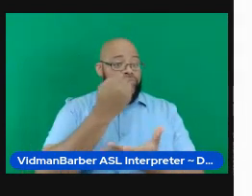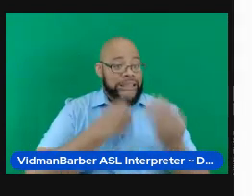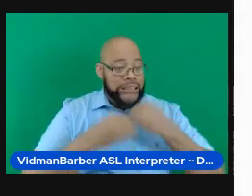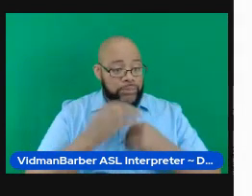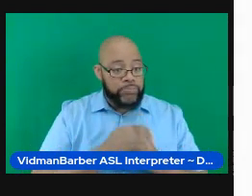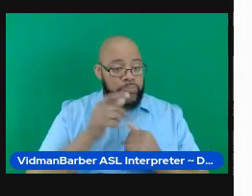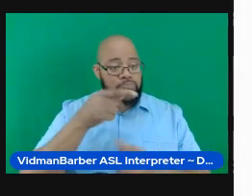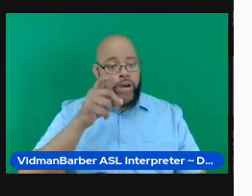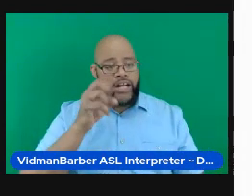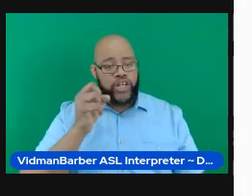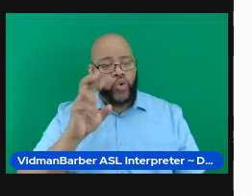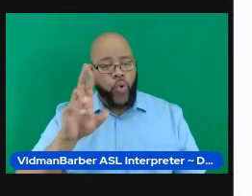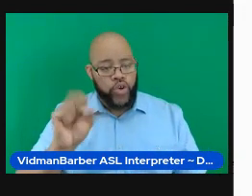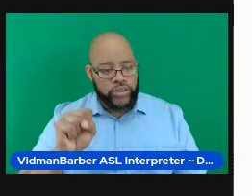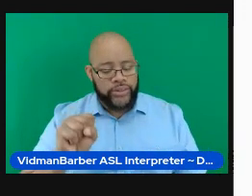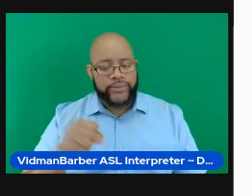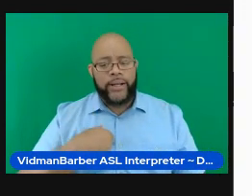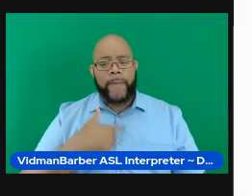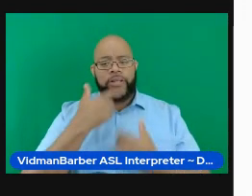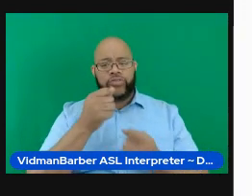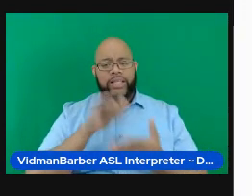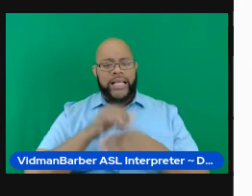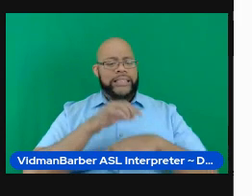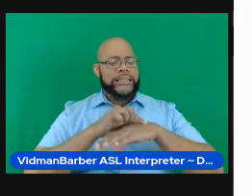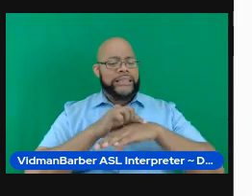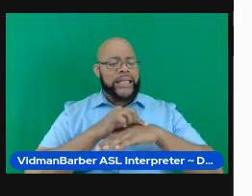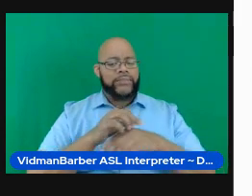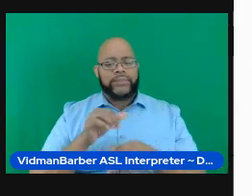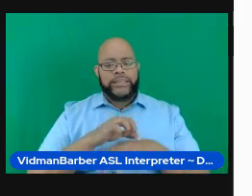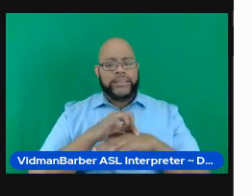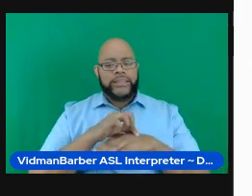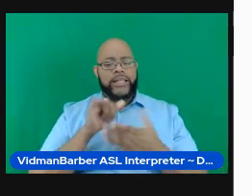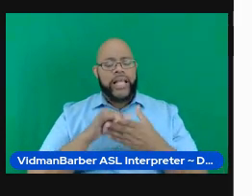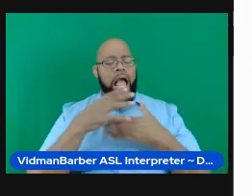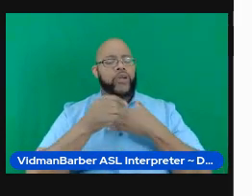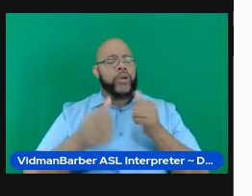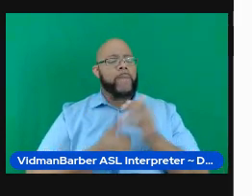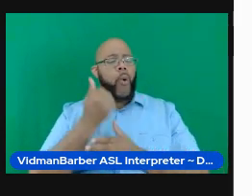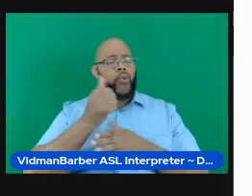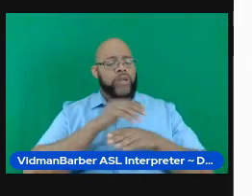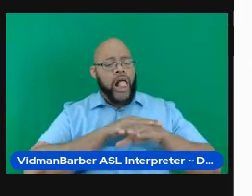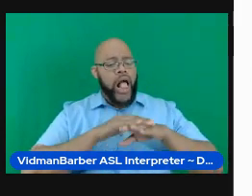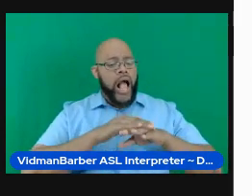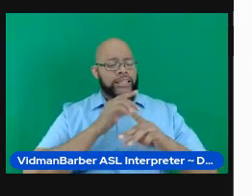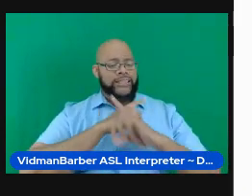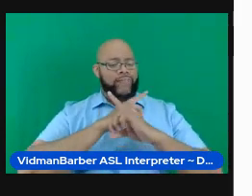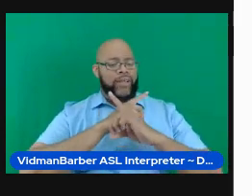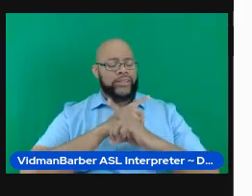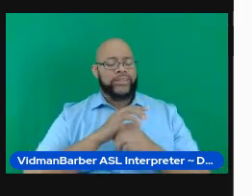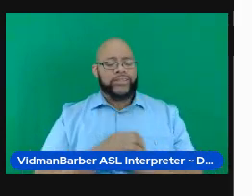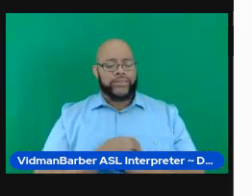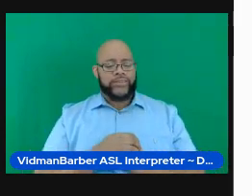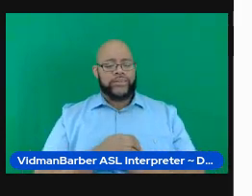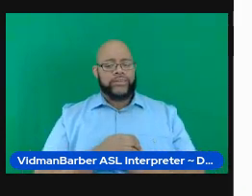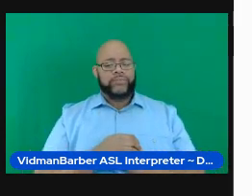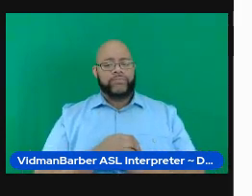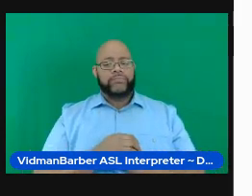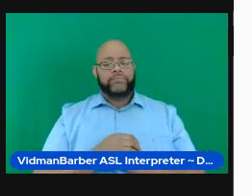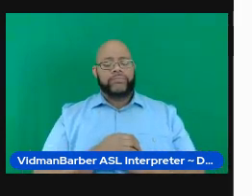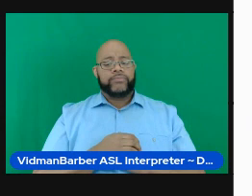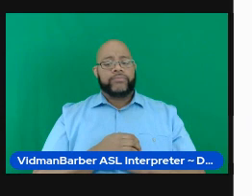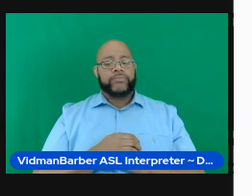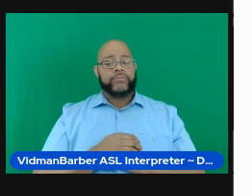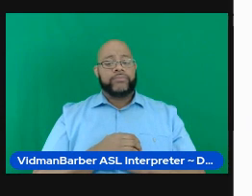I'm especially interested in the skin. The skin is the outermost line of defense against different dangers, offering not